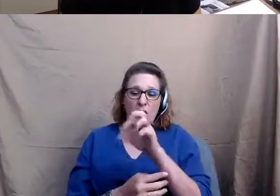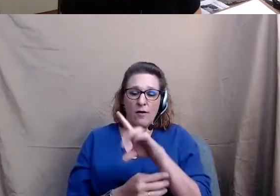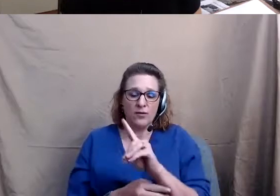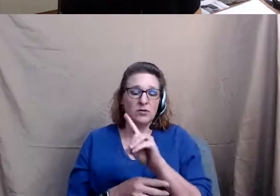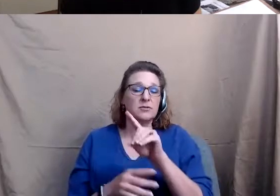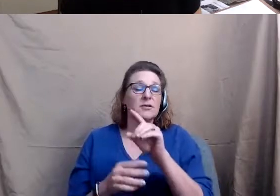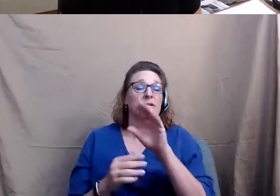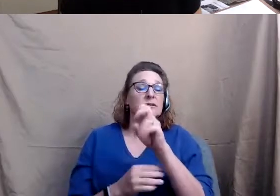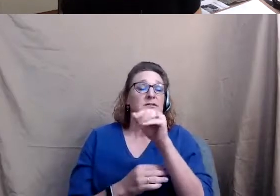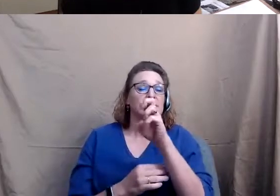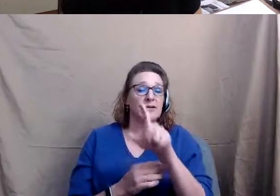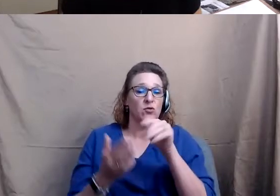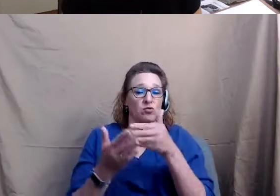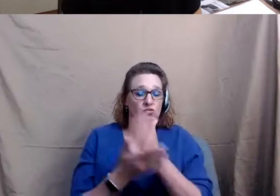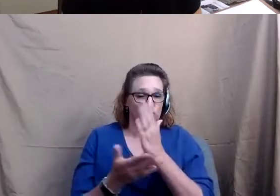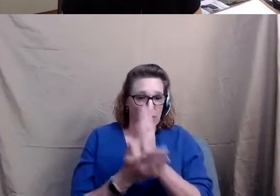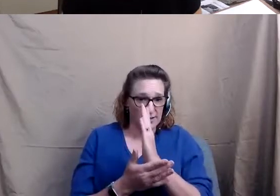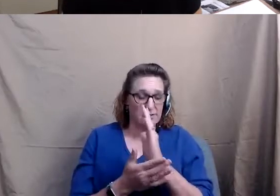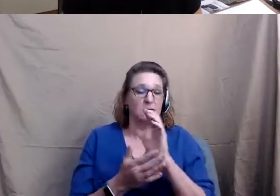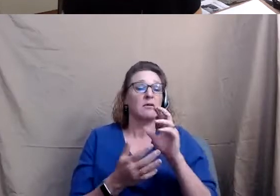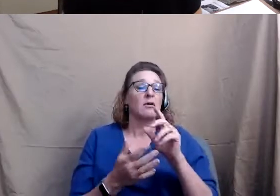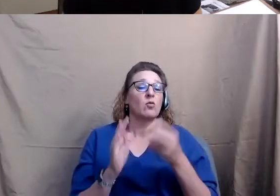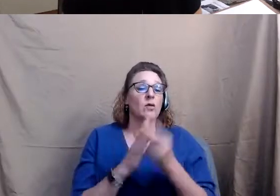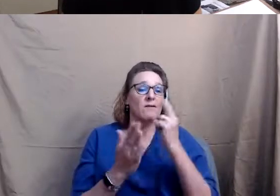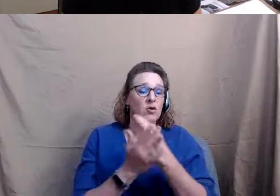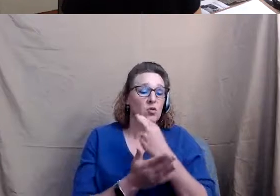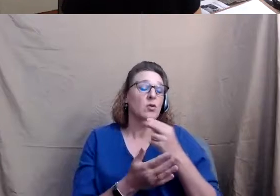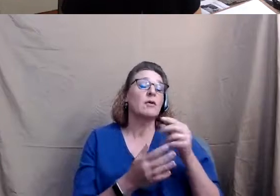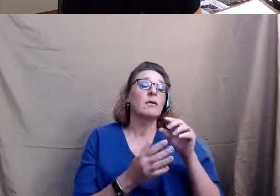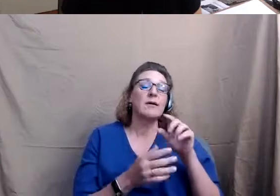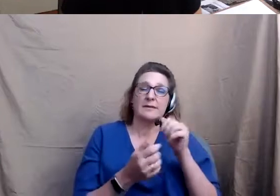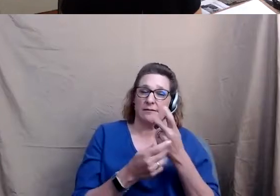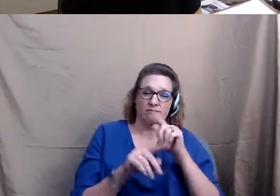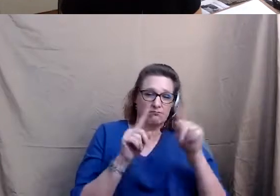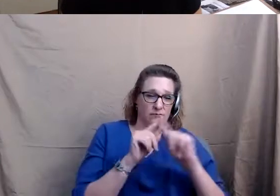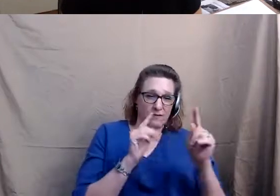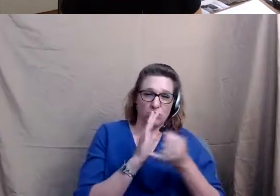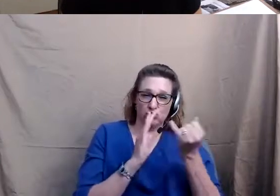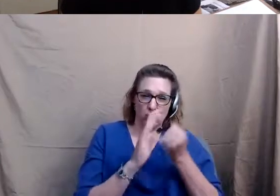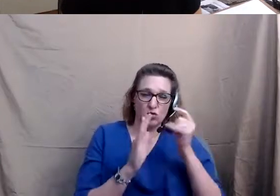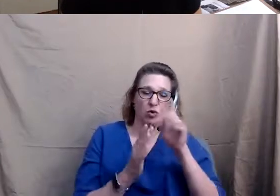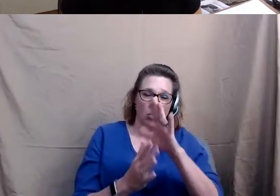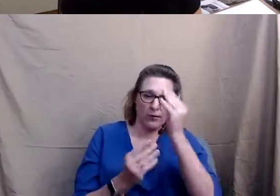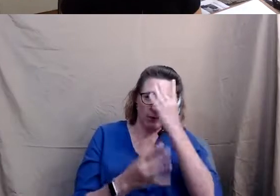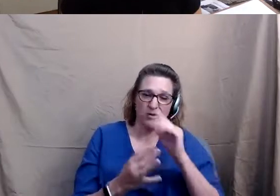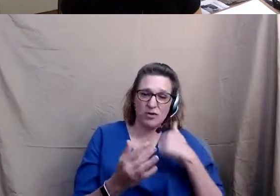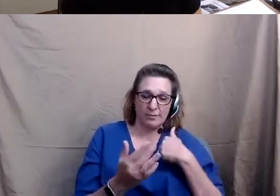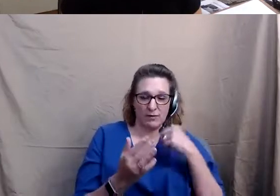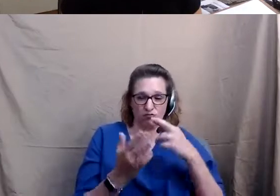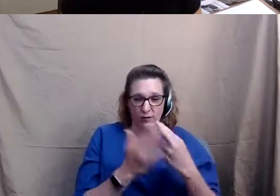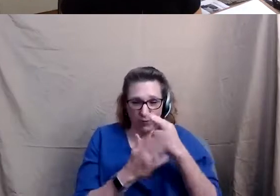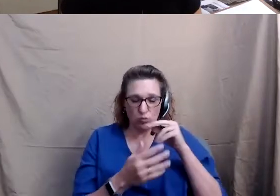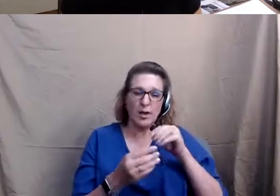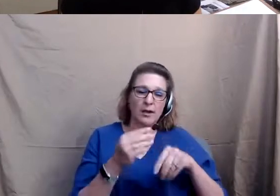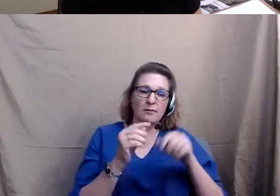Harvard Journal on Gender and the Law, the Yale Journal on Law and Feminism, and Fusion.net. From 2003 to 2014,